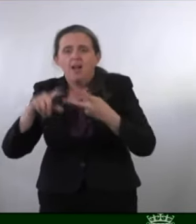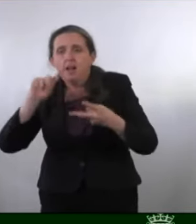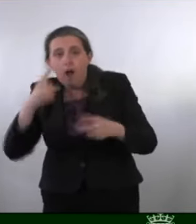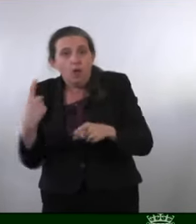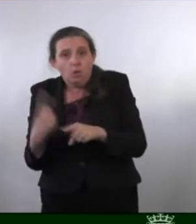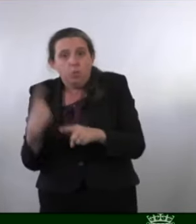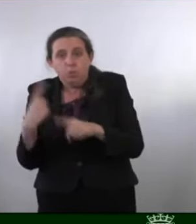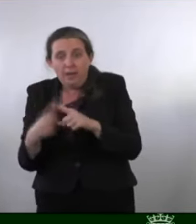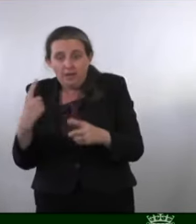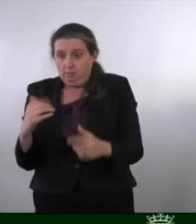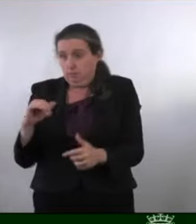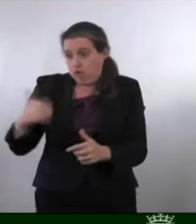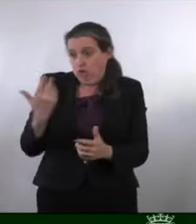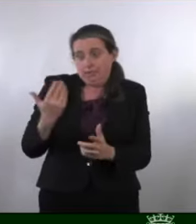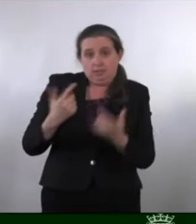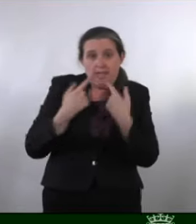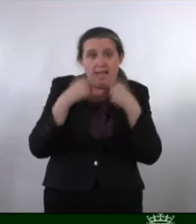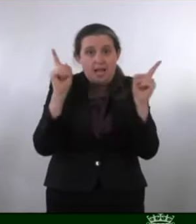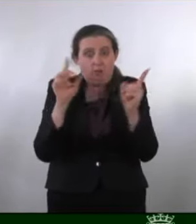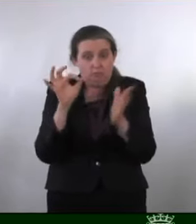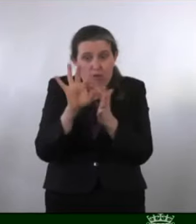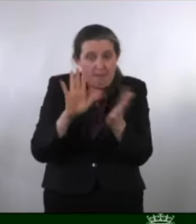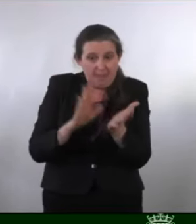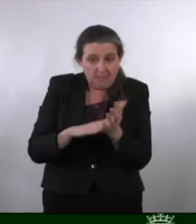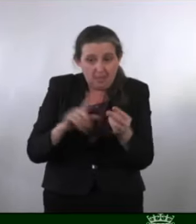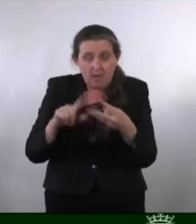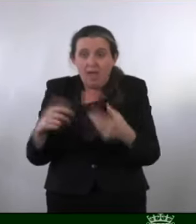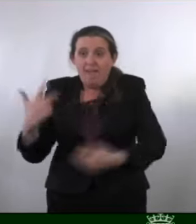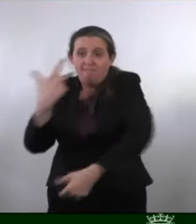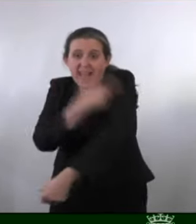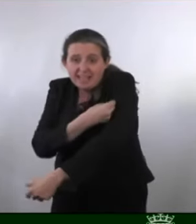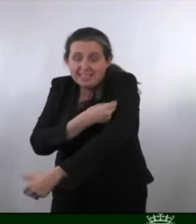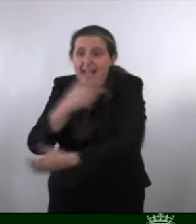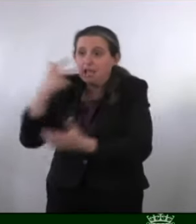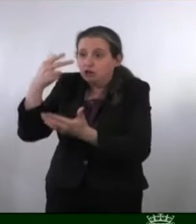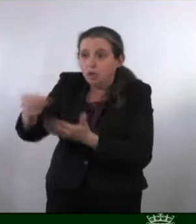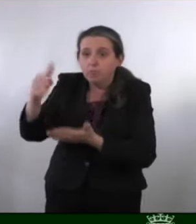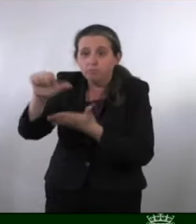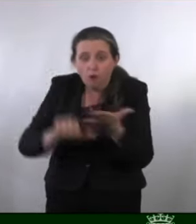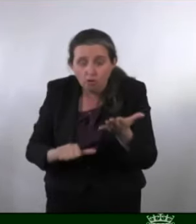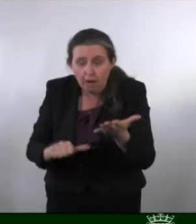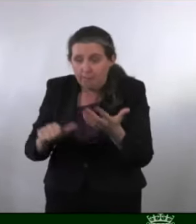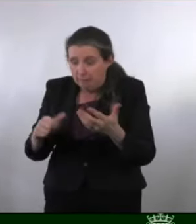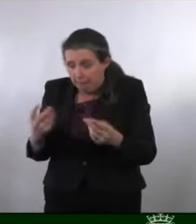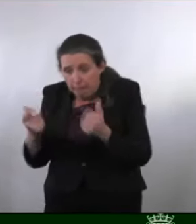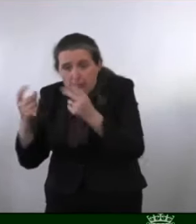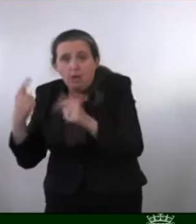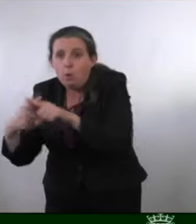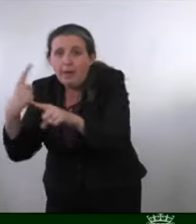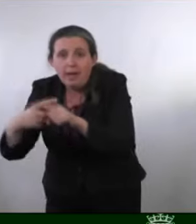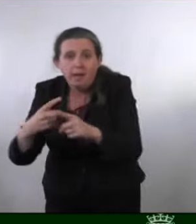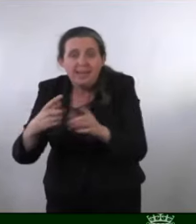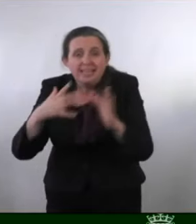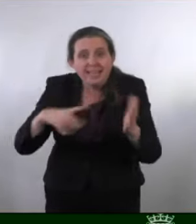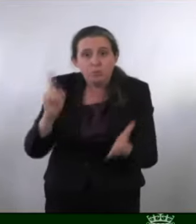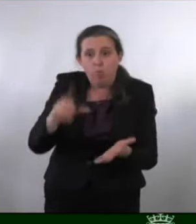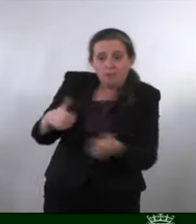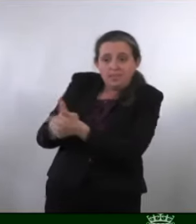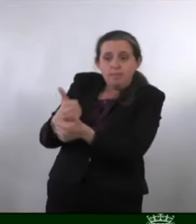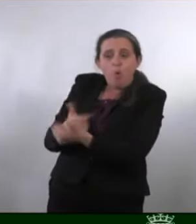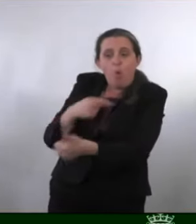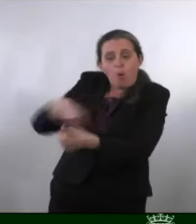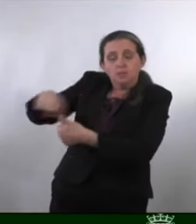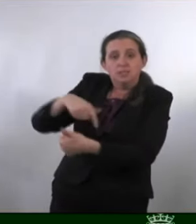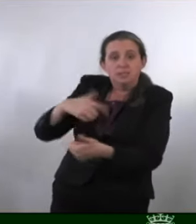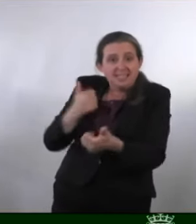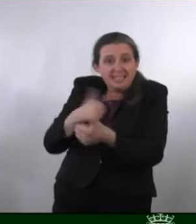as just announced by the Prime Minister, and roll out the vaccination programme without significant additional resources. Now, the Army's been